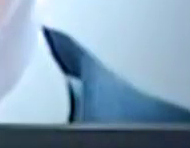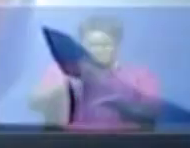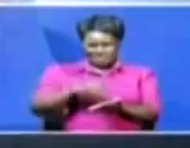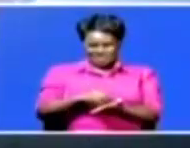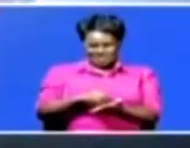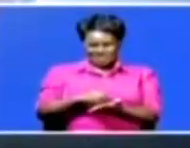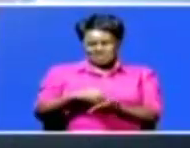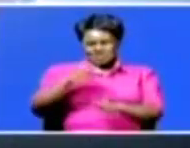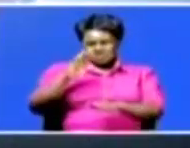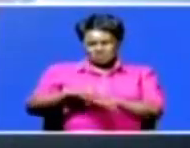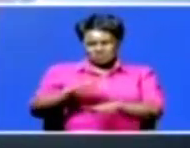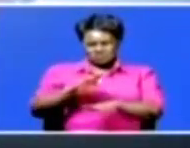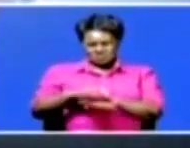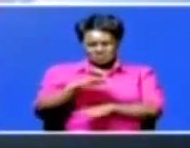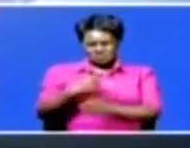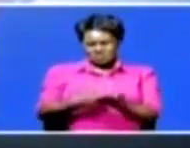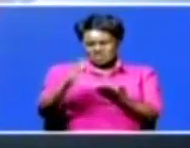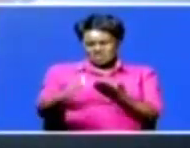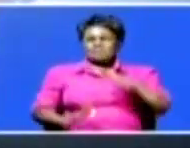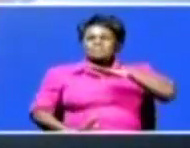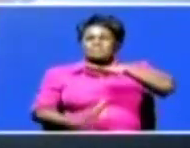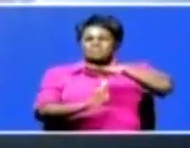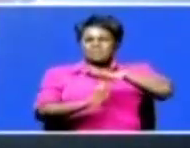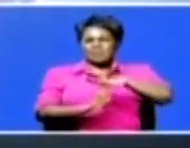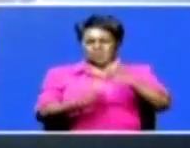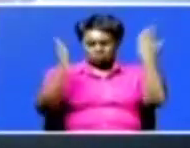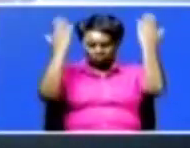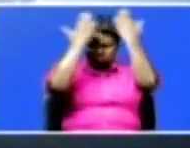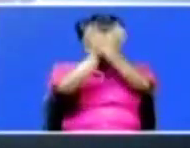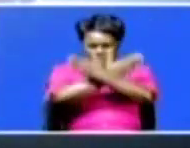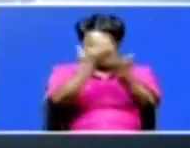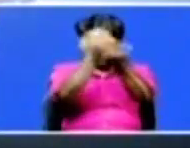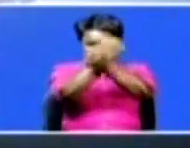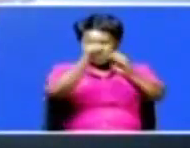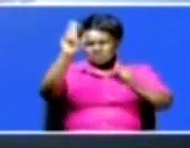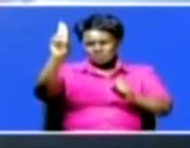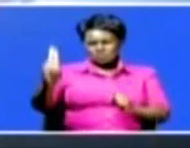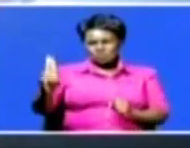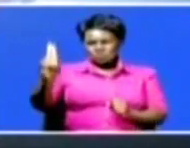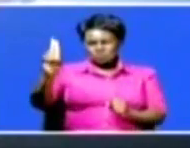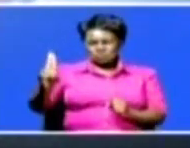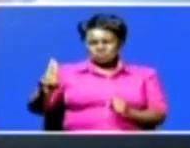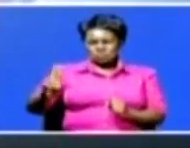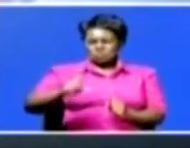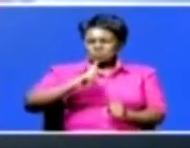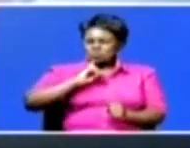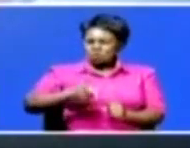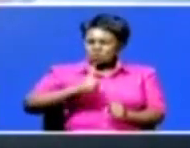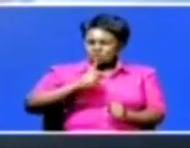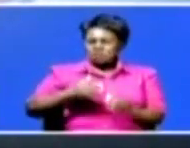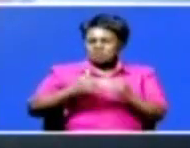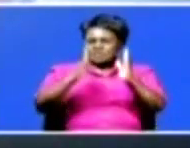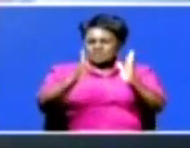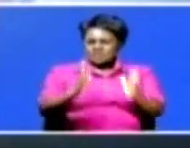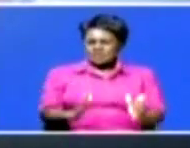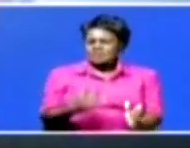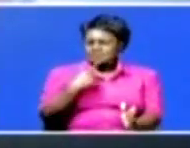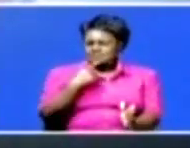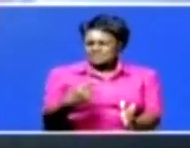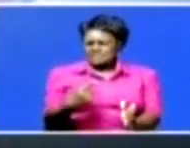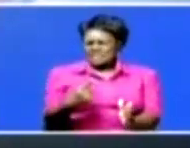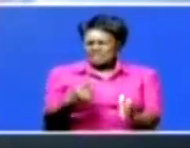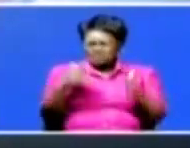again, it's a pleasure to have you with us here on Weekend Prime. Now, tonight, President Uhuru Kenyatta has condemned leaders who he says